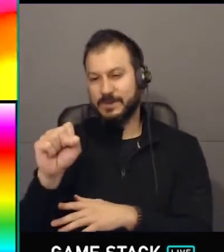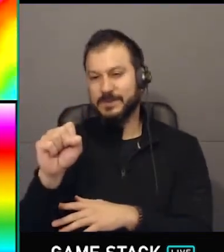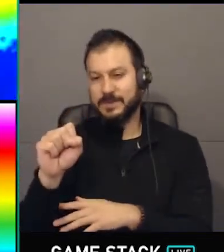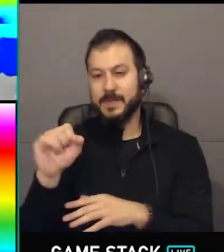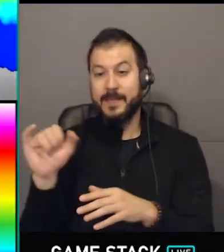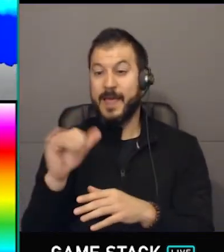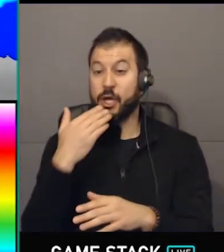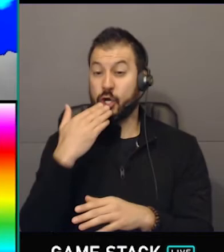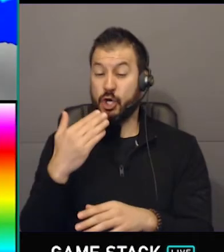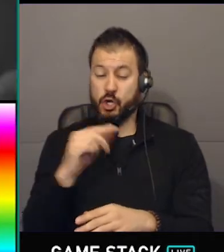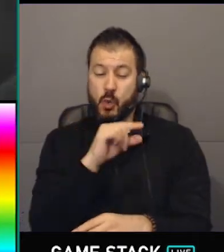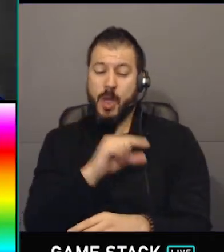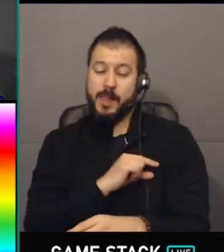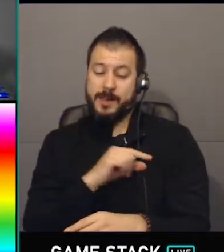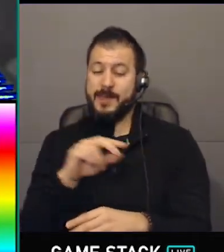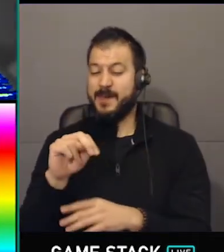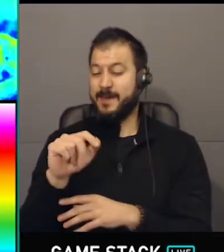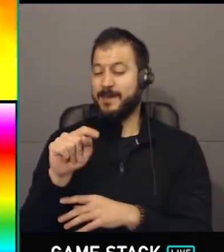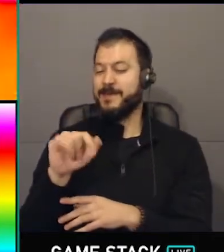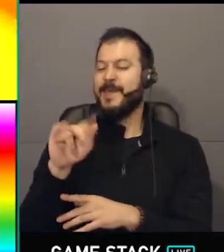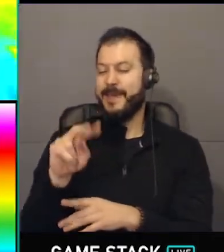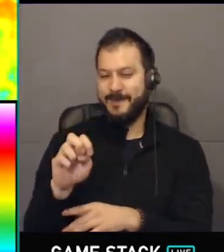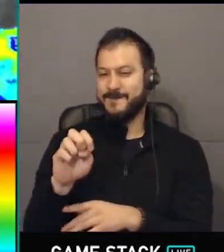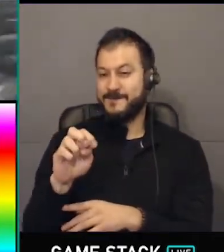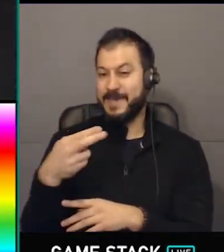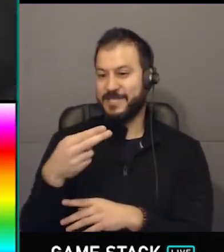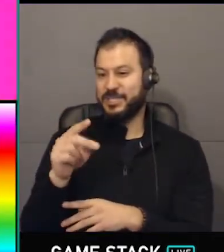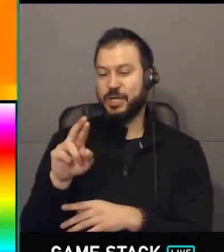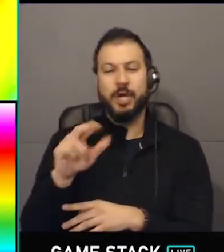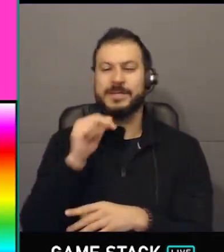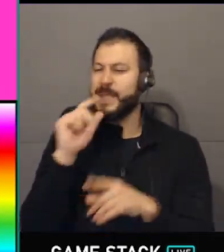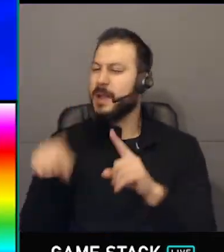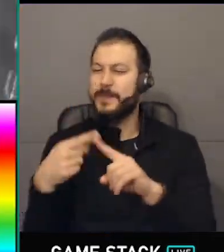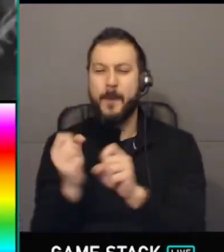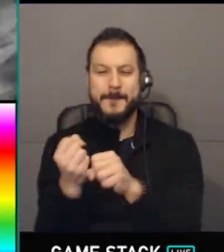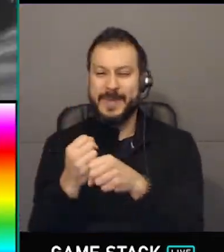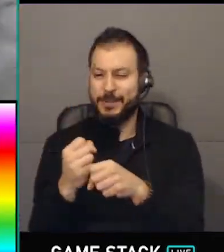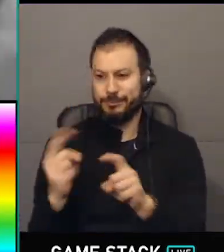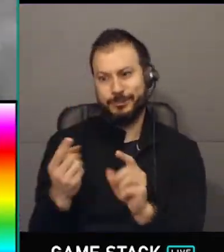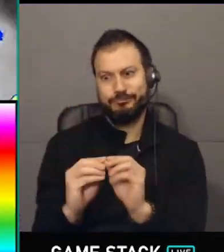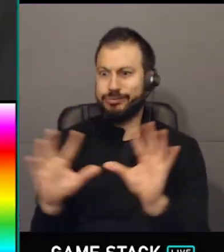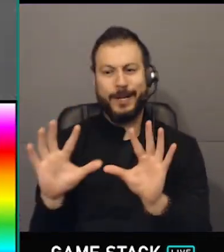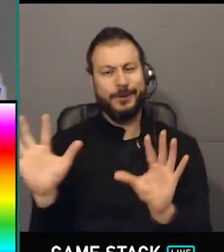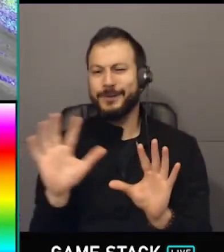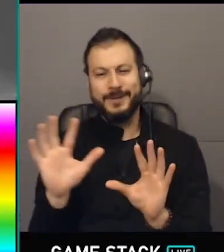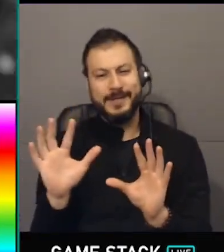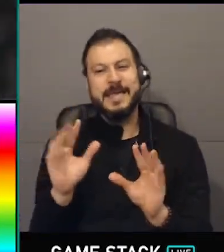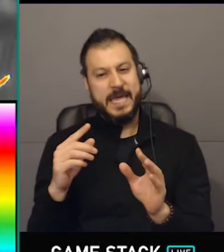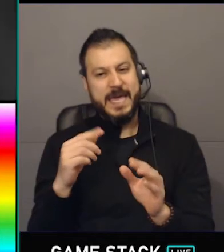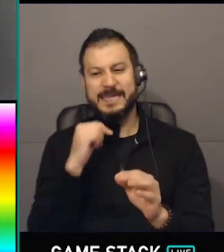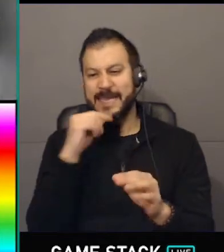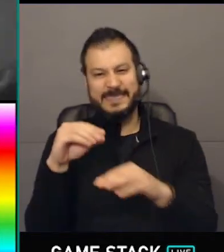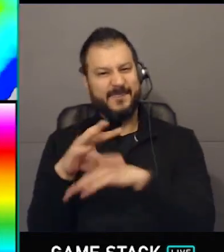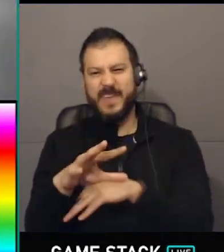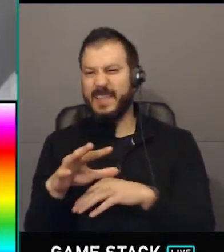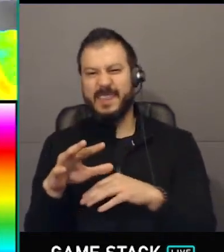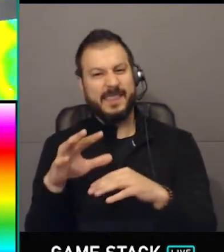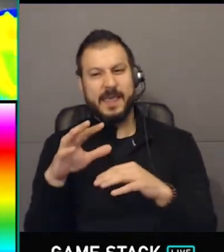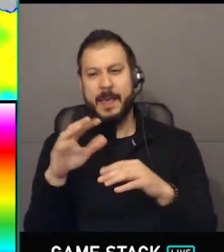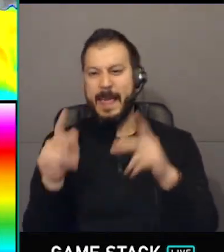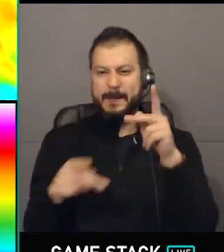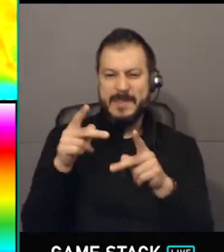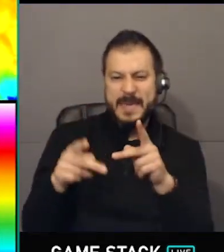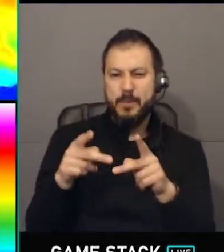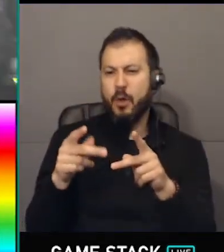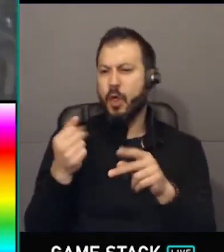HDR, Auto HDR isn't simply about making everything brighter. You'll notice that it doesn't affect the appearance of most of the objects, such as people or things